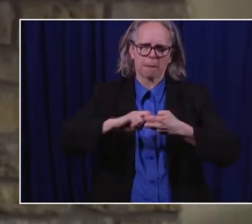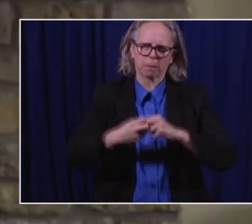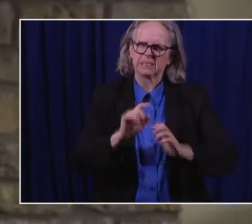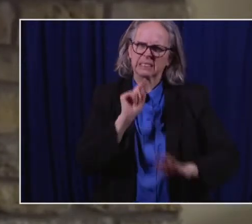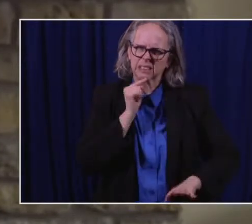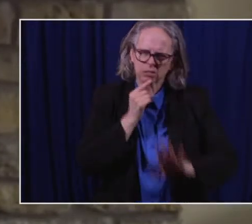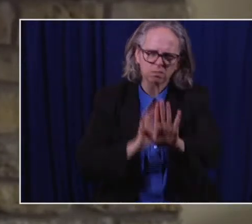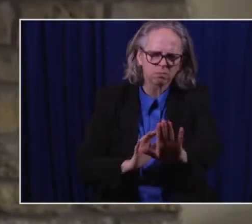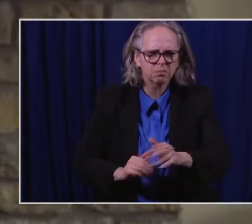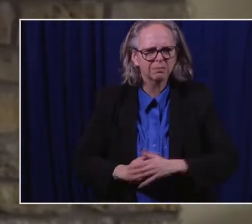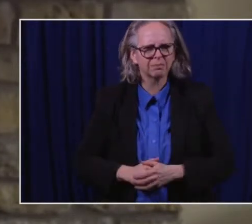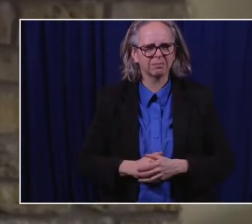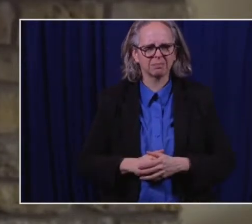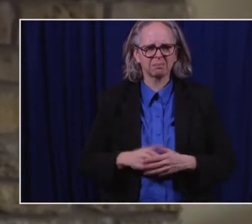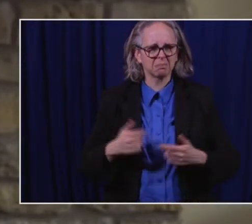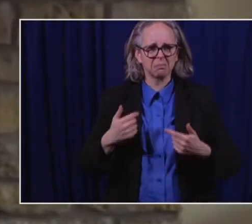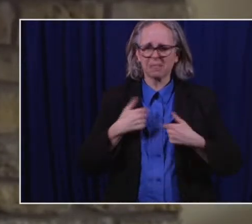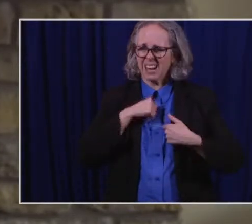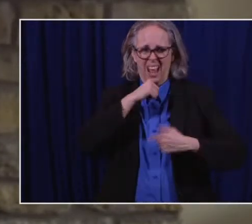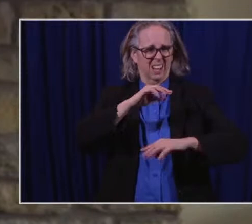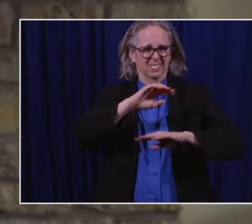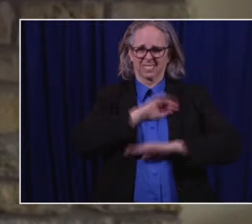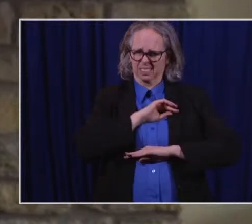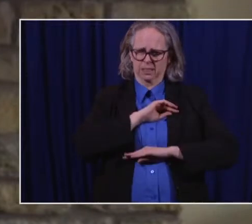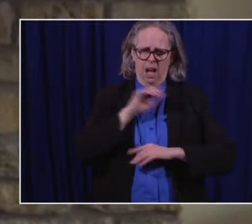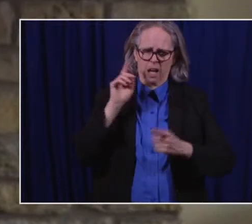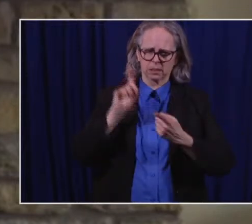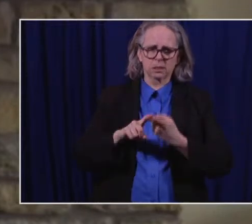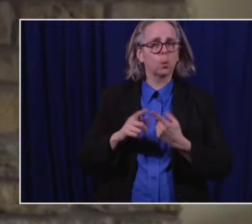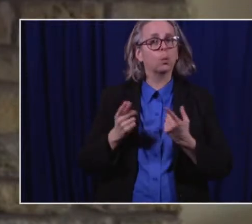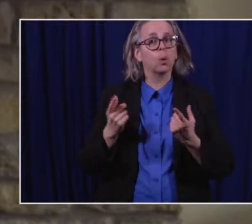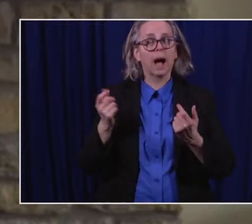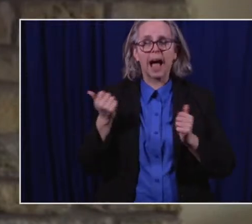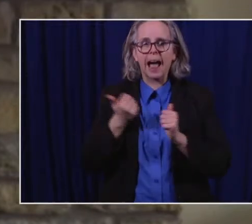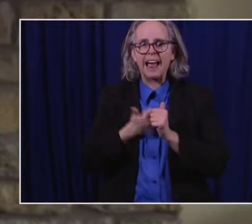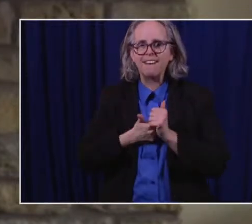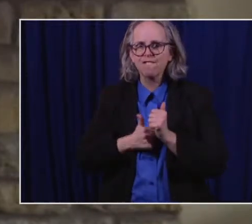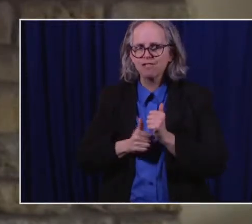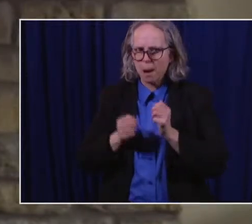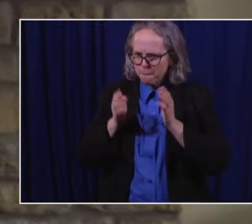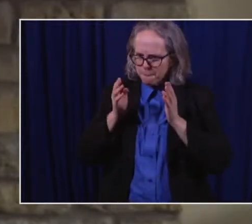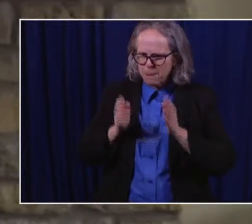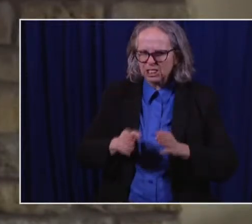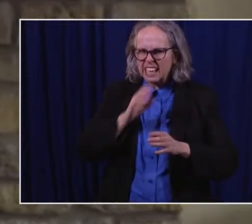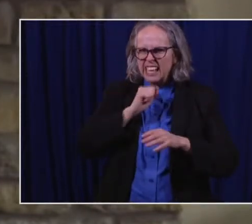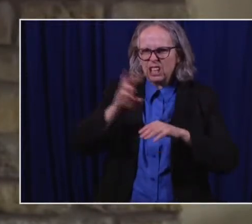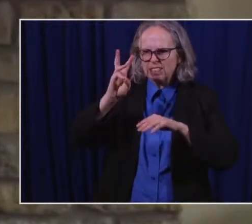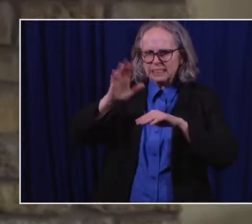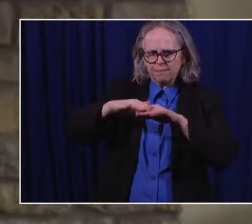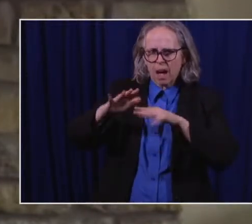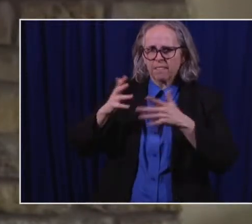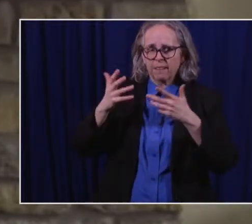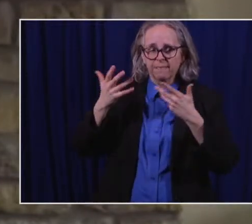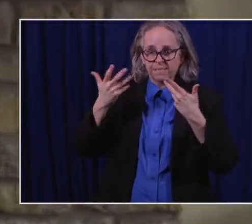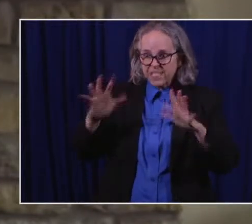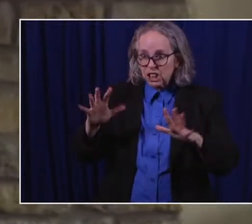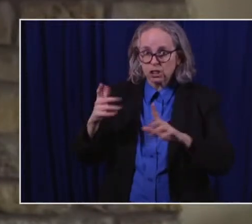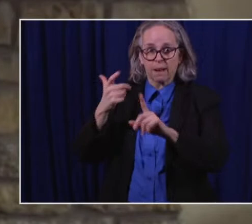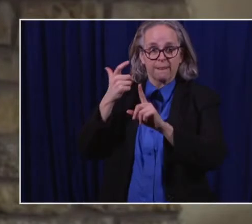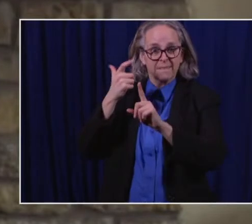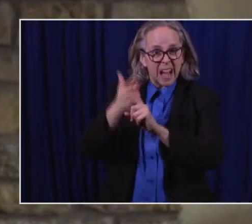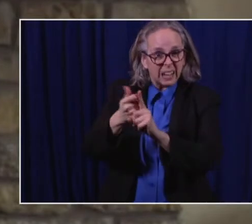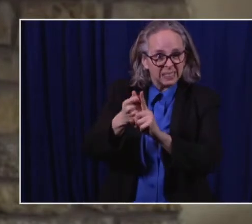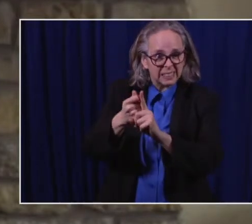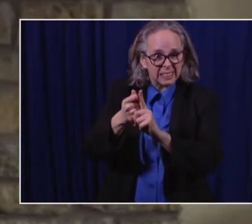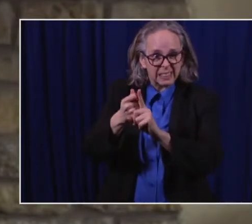every person, over the age of 65 who wants to be vaccinated, or 65 and older who wants to be vaccinated. And